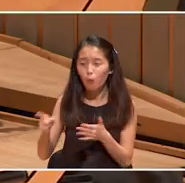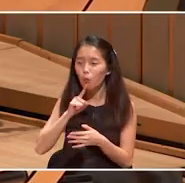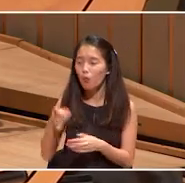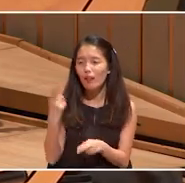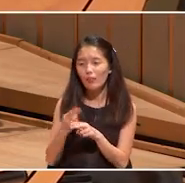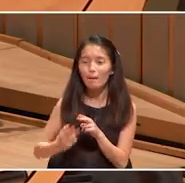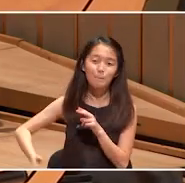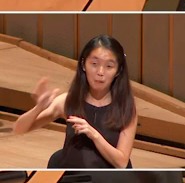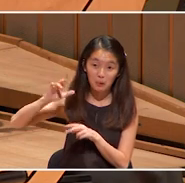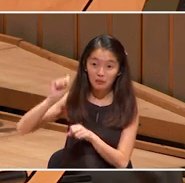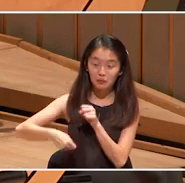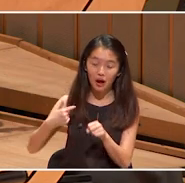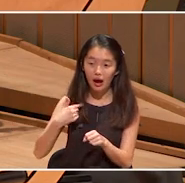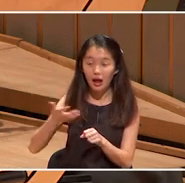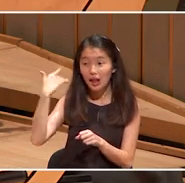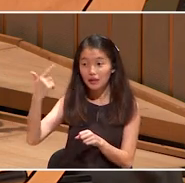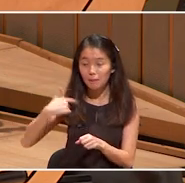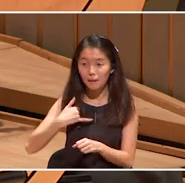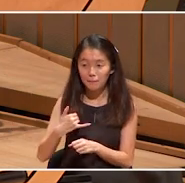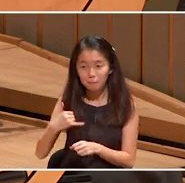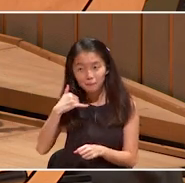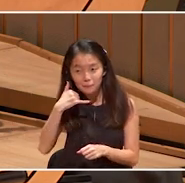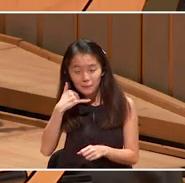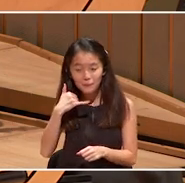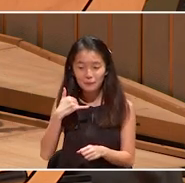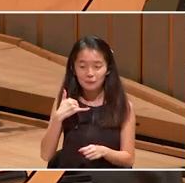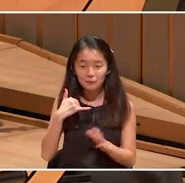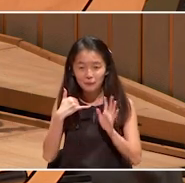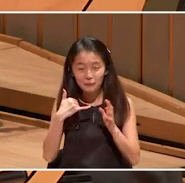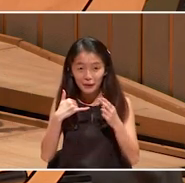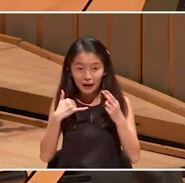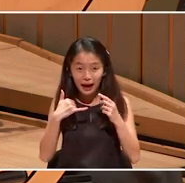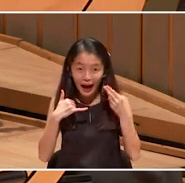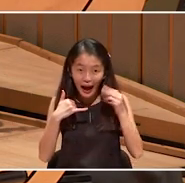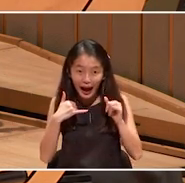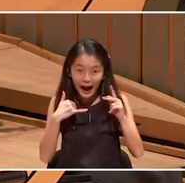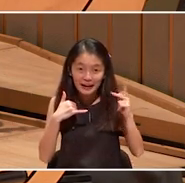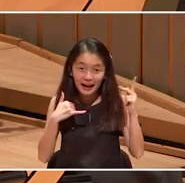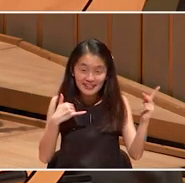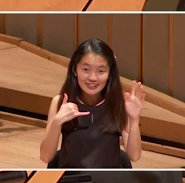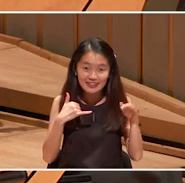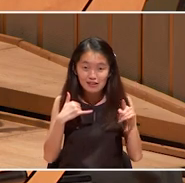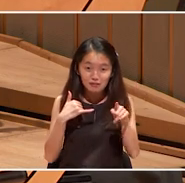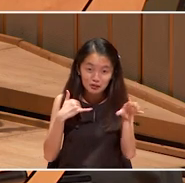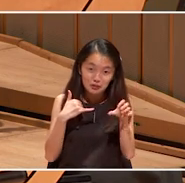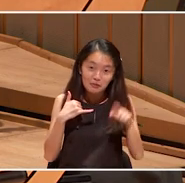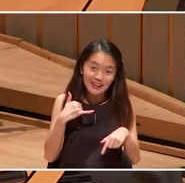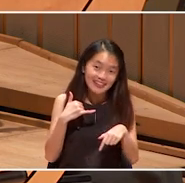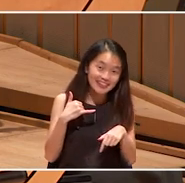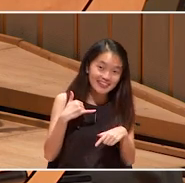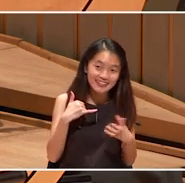So I would ring him up, right? I would call him up and say, "Hello, Kang Kang." And he's like, "Do some more." I don't know. I